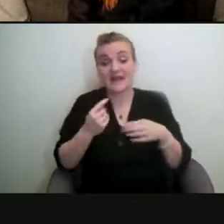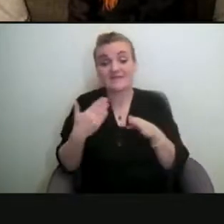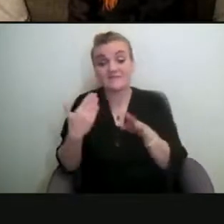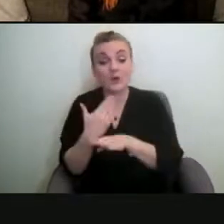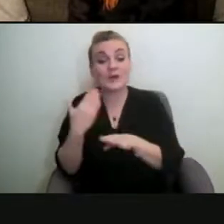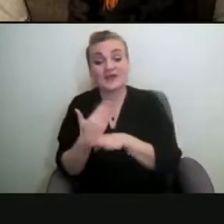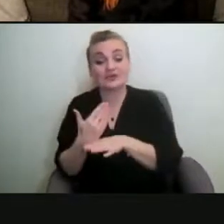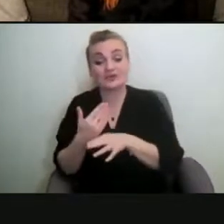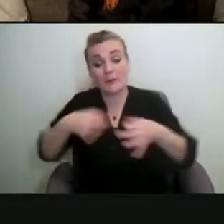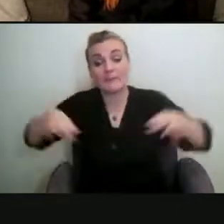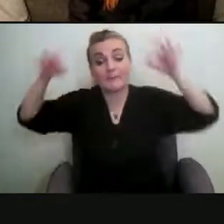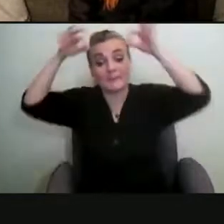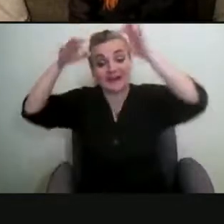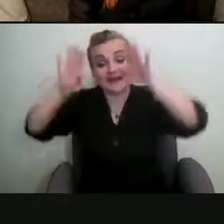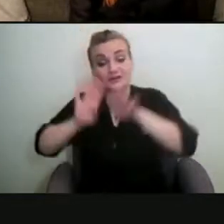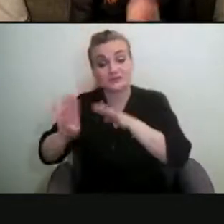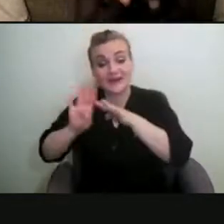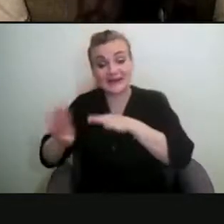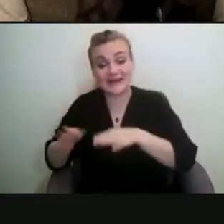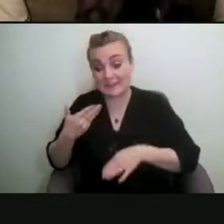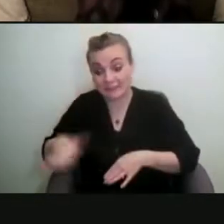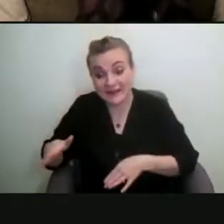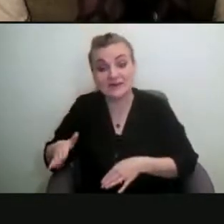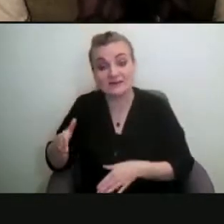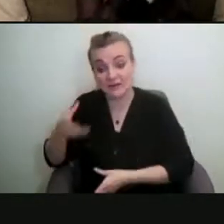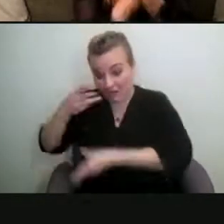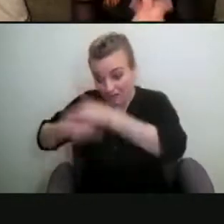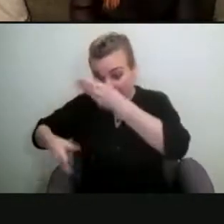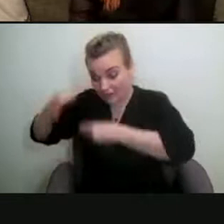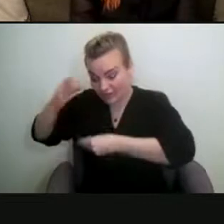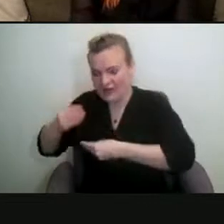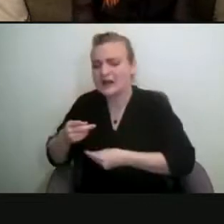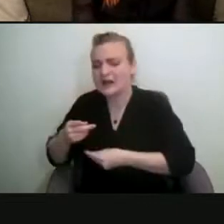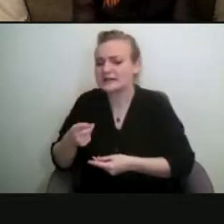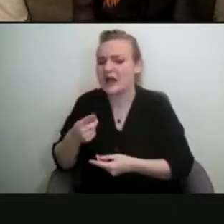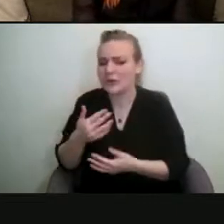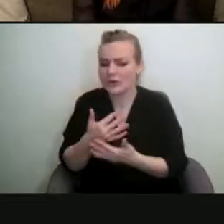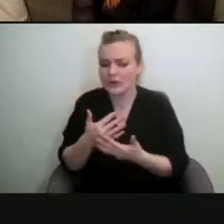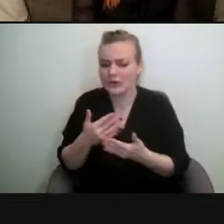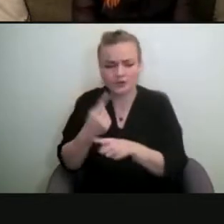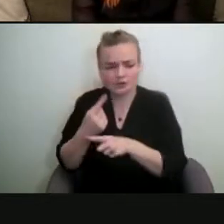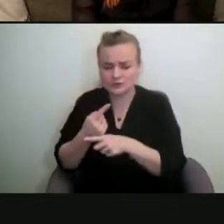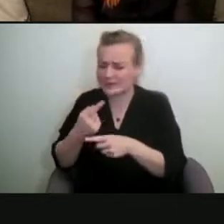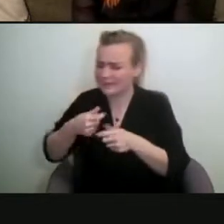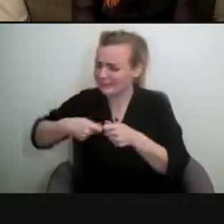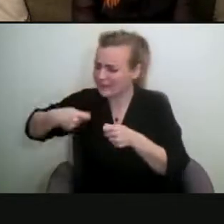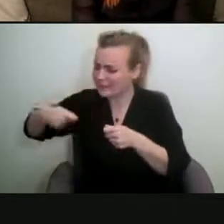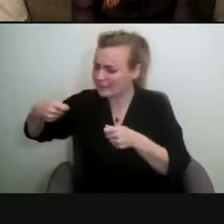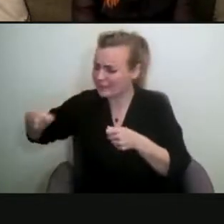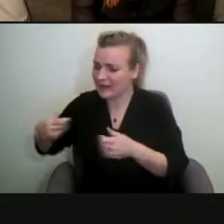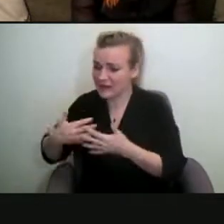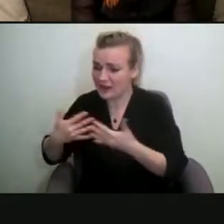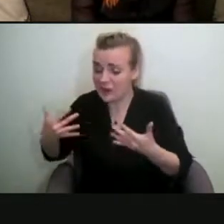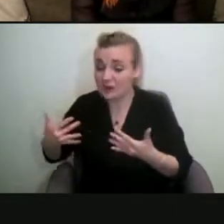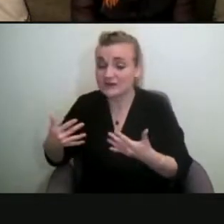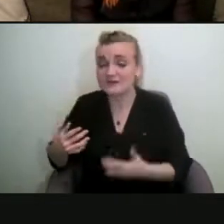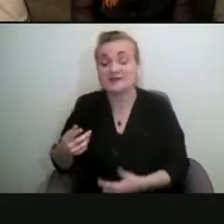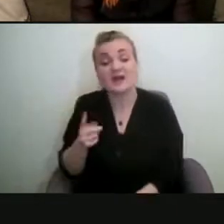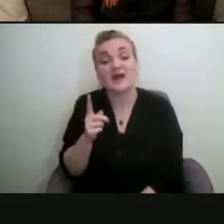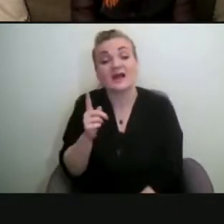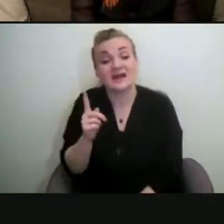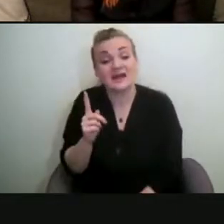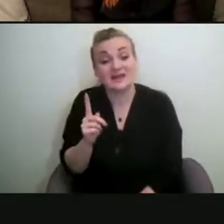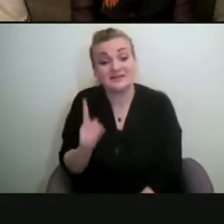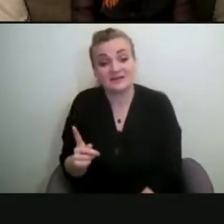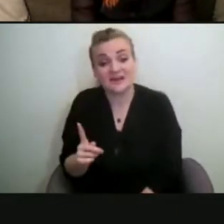training. And this is something that's talked about quite a lot. There's absolutely a lack of